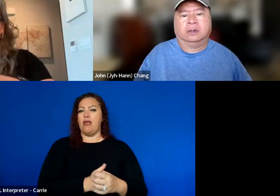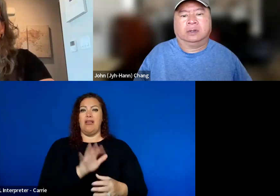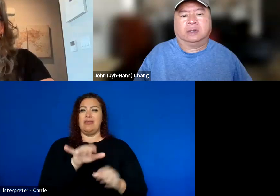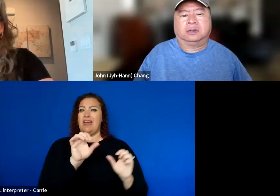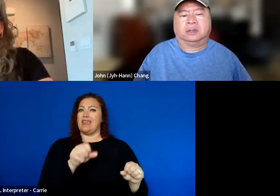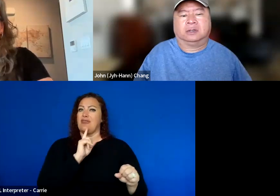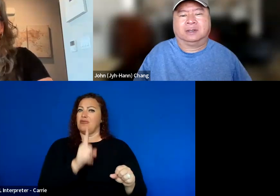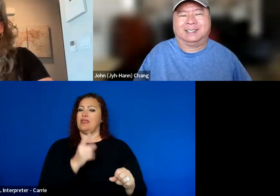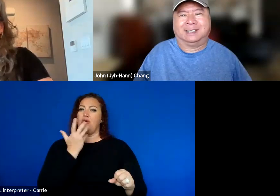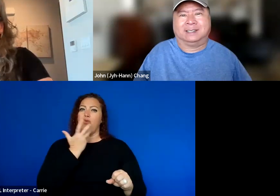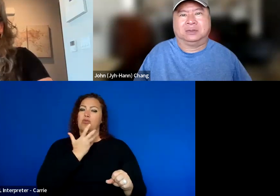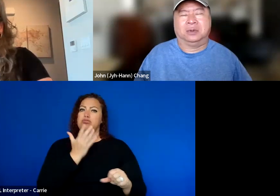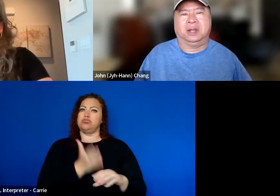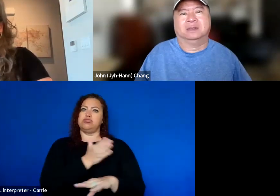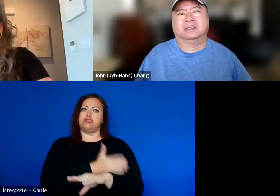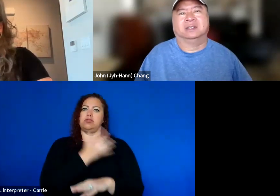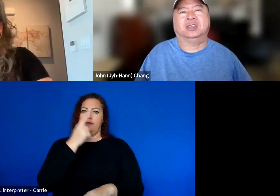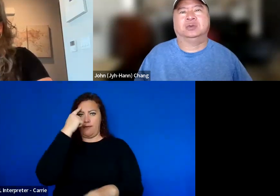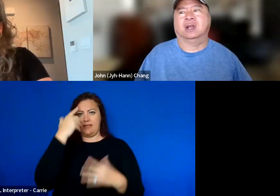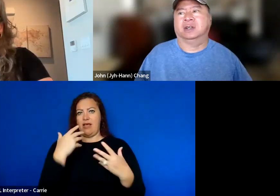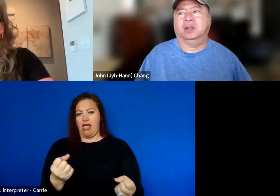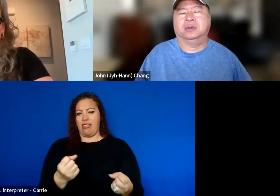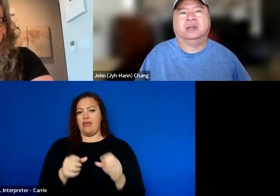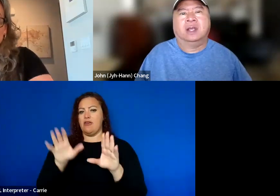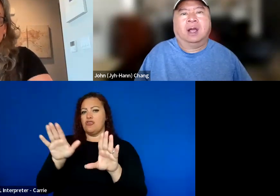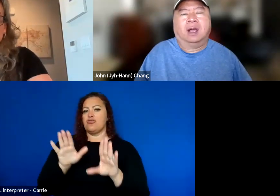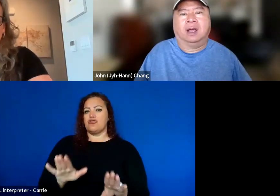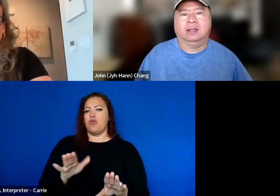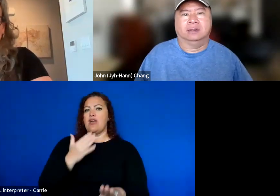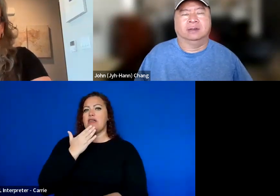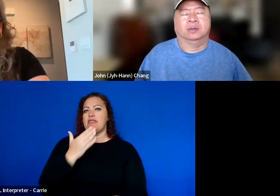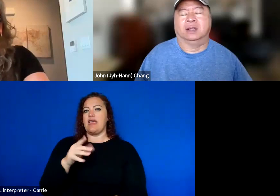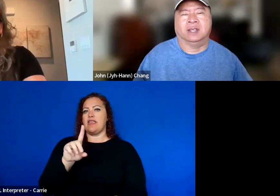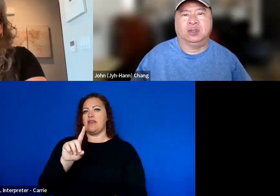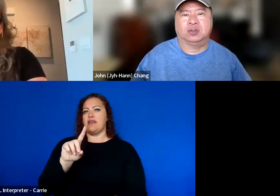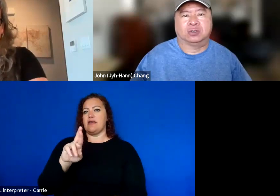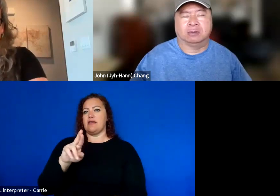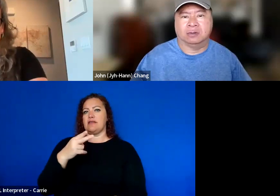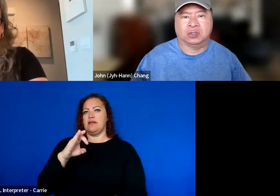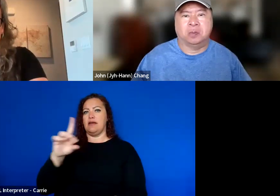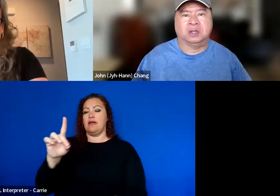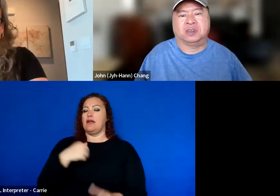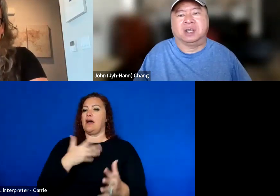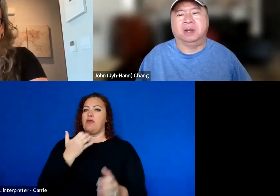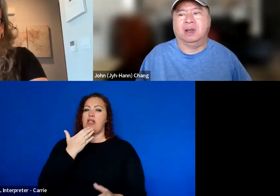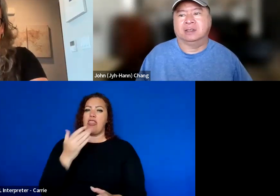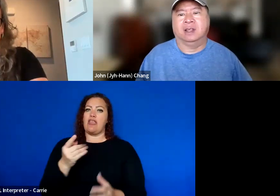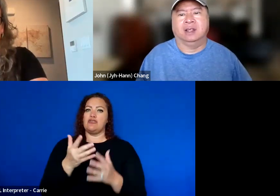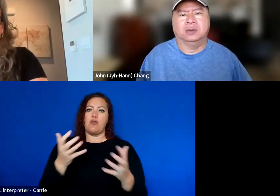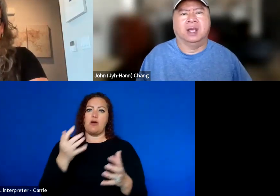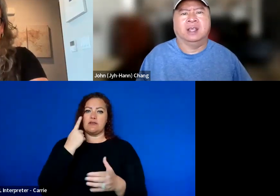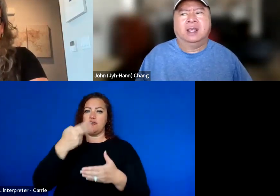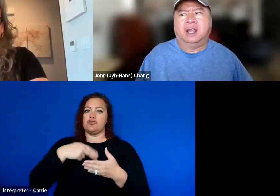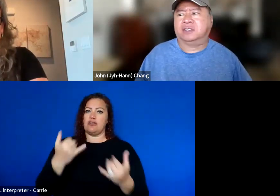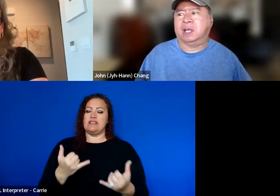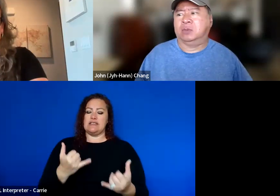really long way for mental health. Great. Thank you, Dr. Hayward. I want to thank you so much for coming on today.